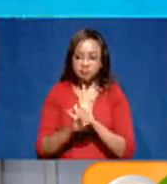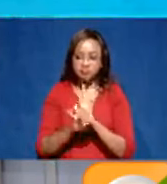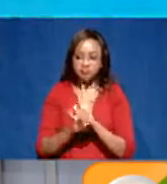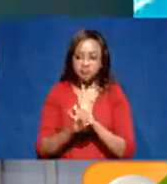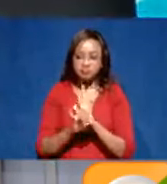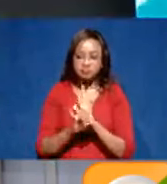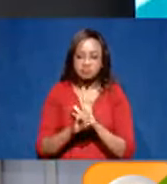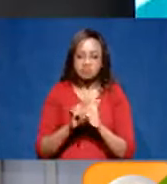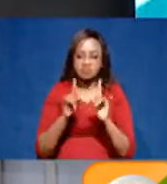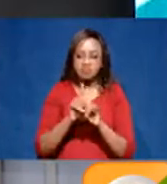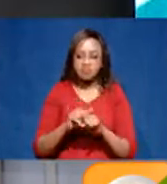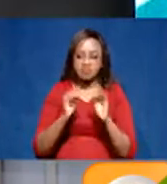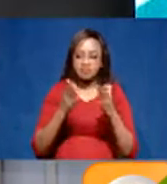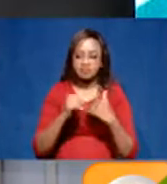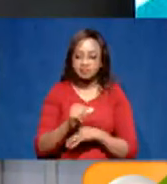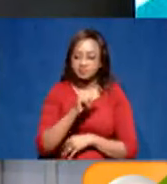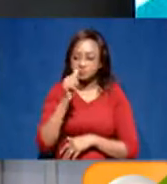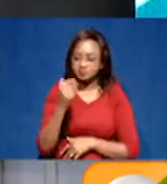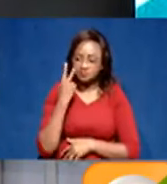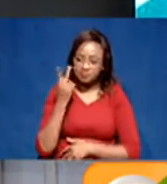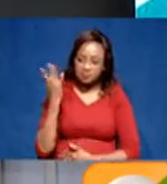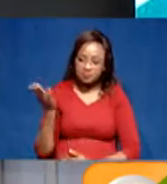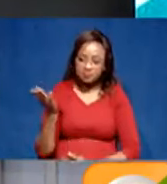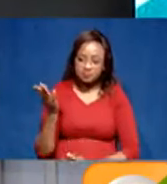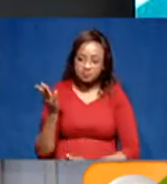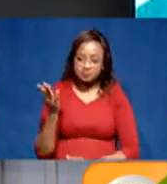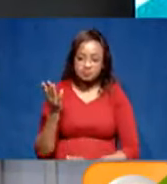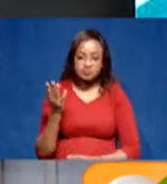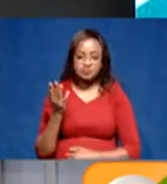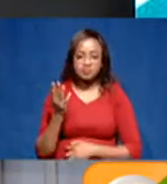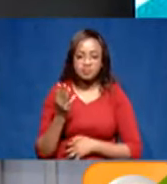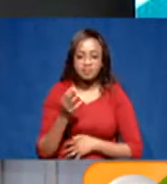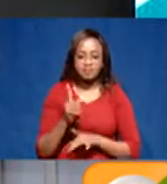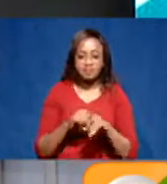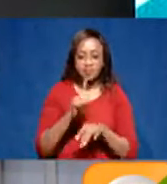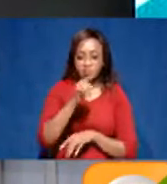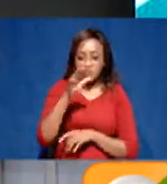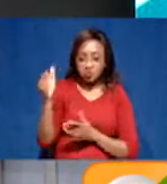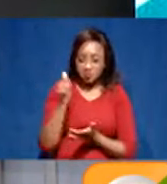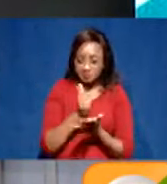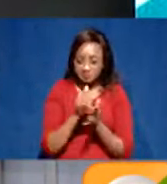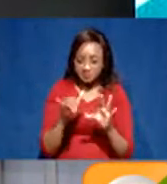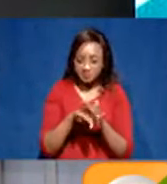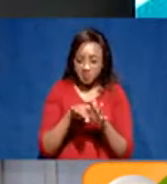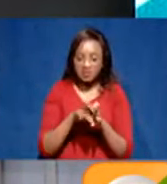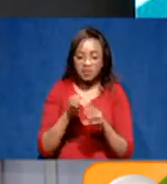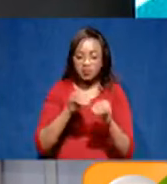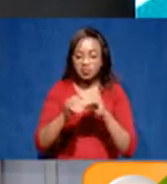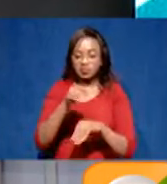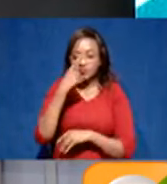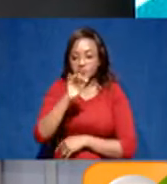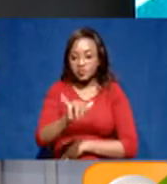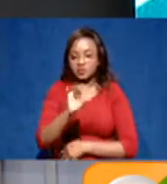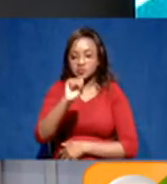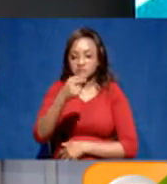benefit. Again, let's look at something else as far as the transitions are concerned. So once you become a member or a contributor to the Social Health